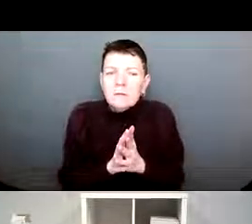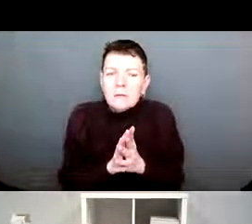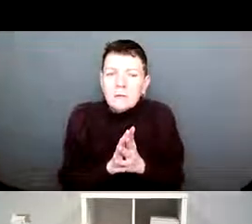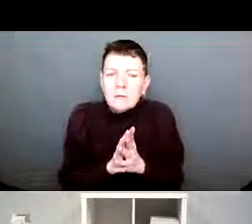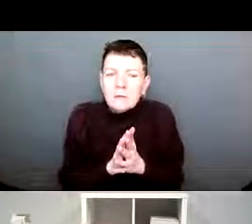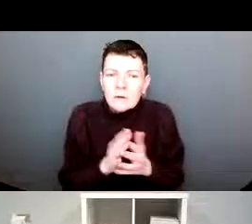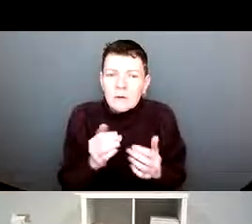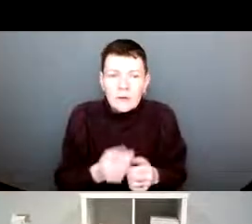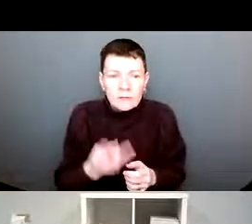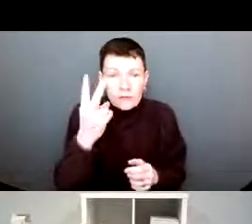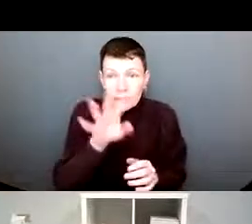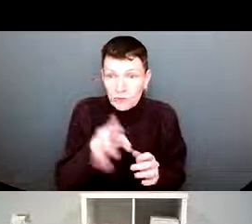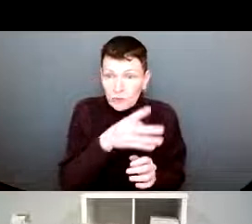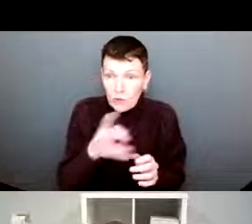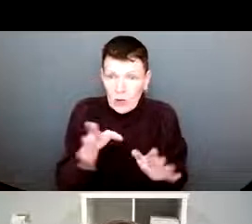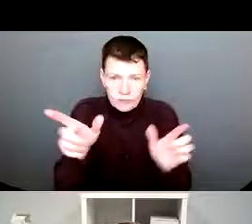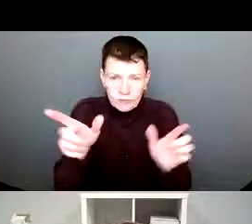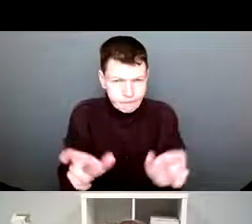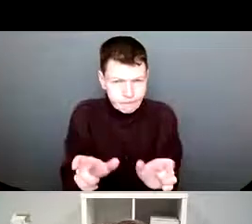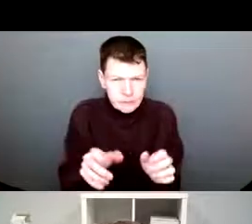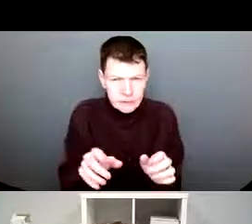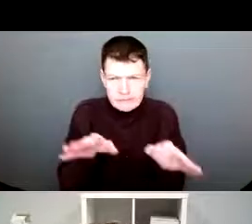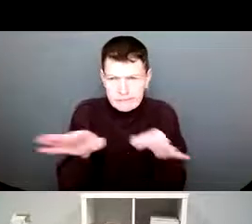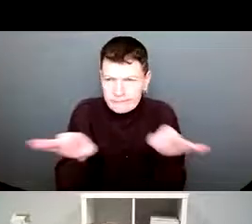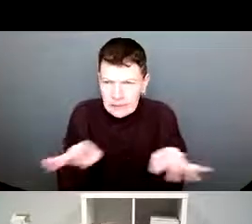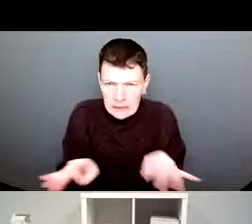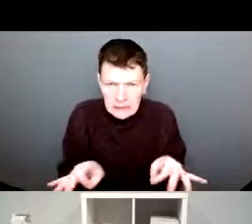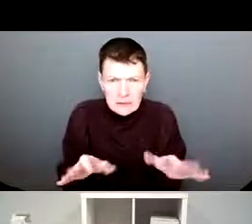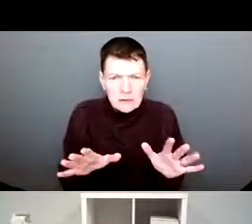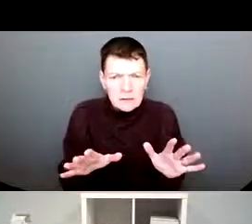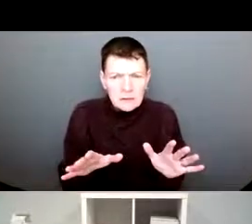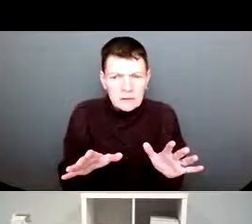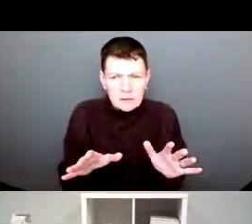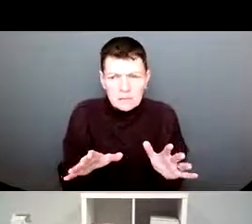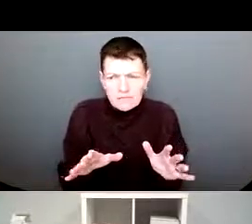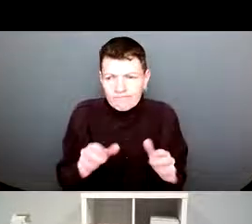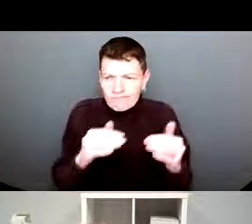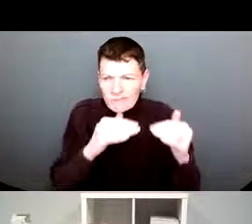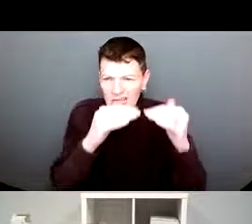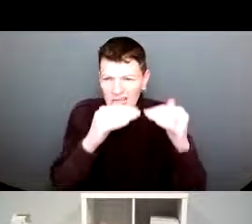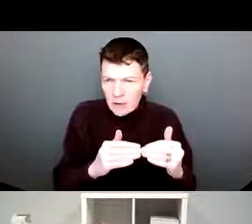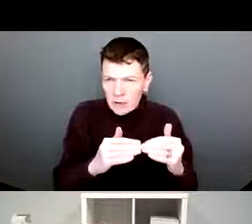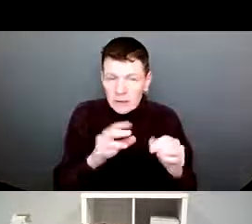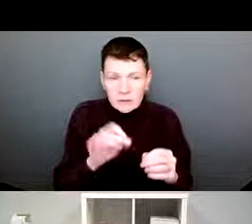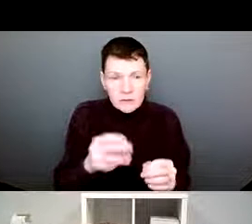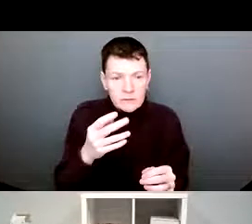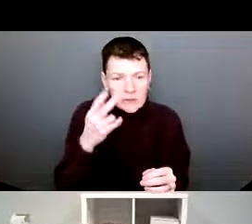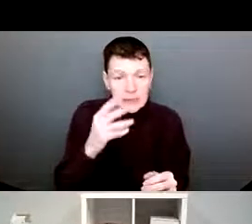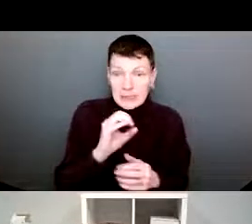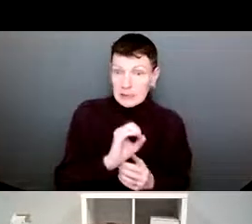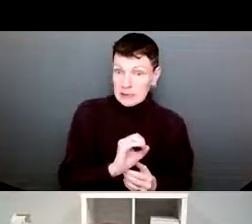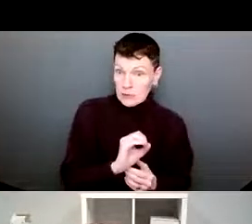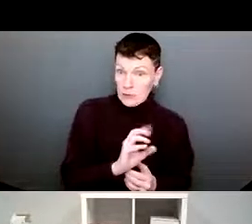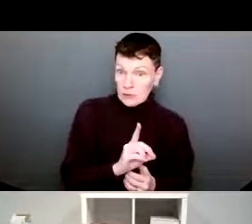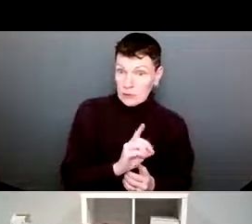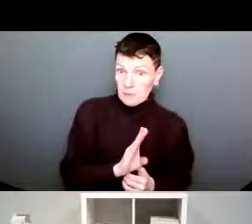I've got two graphs here which kind of explains kind of the level. So if we're looking at 0 dB,